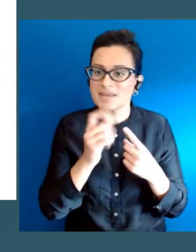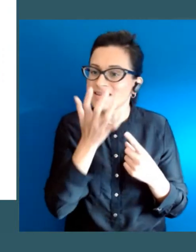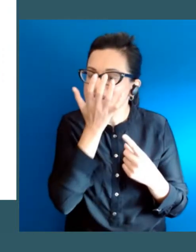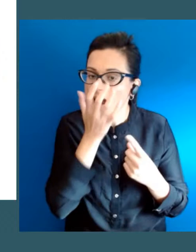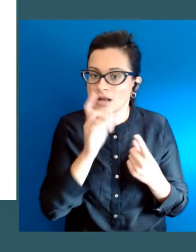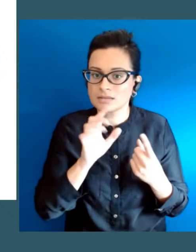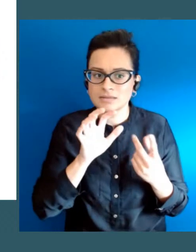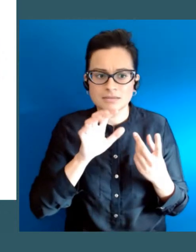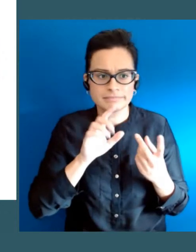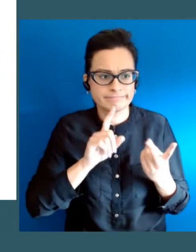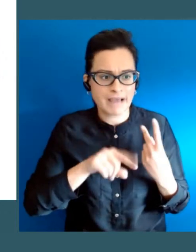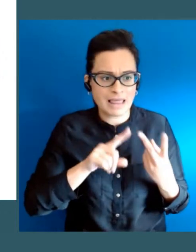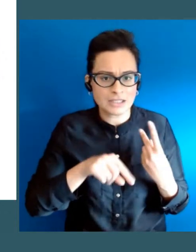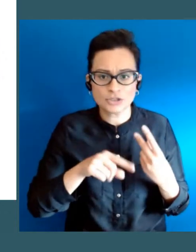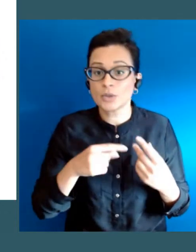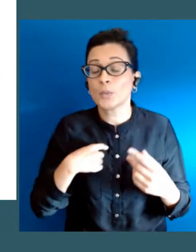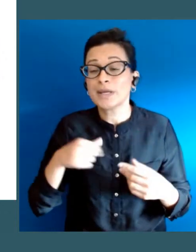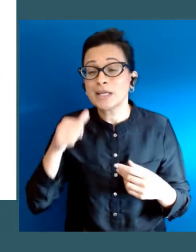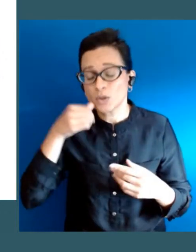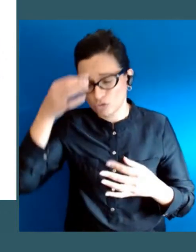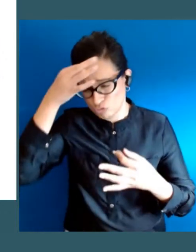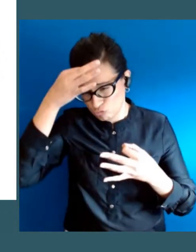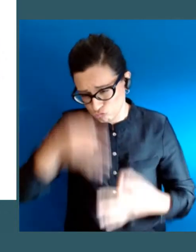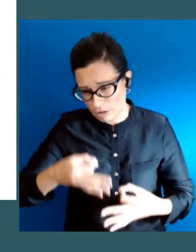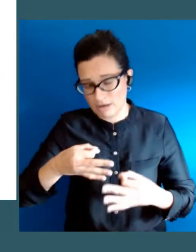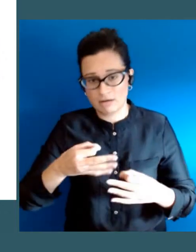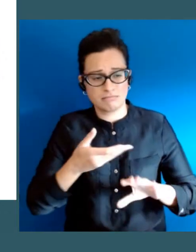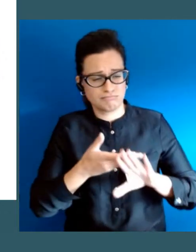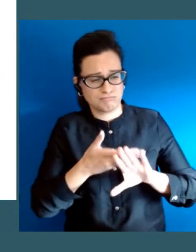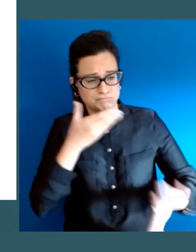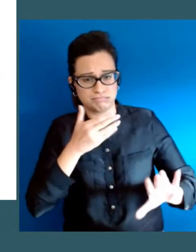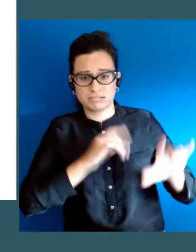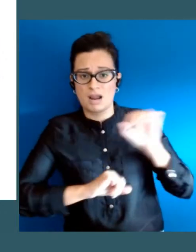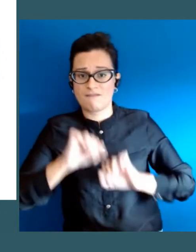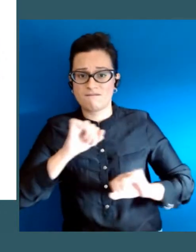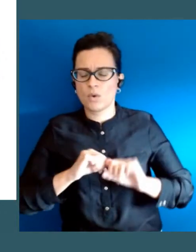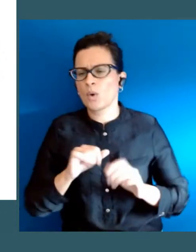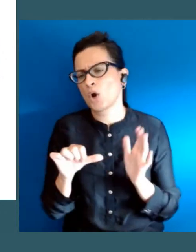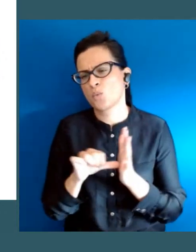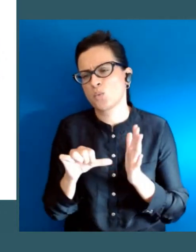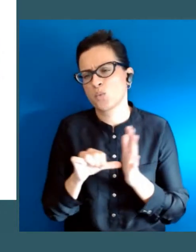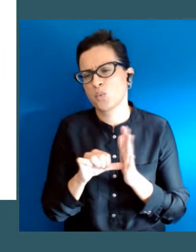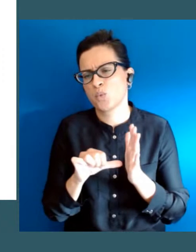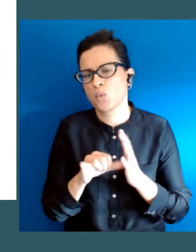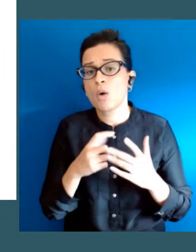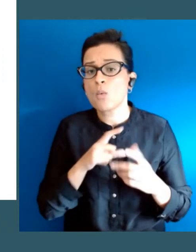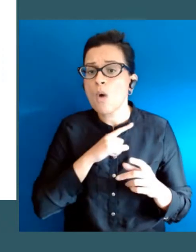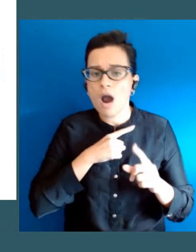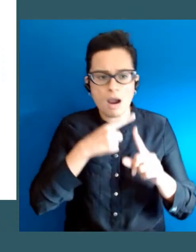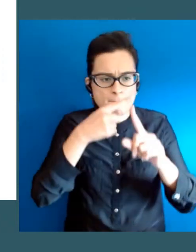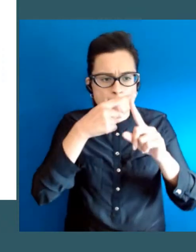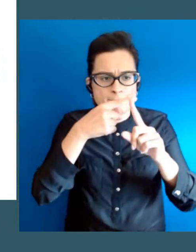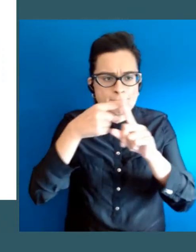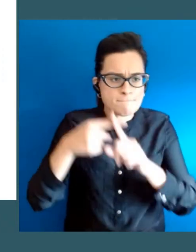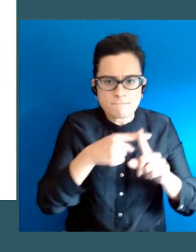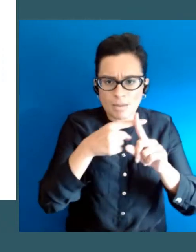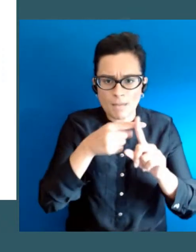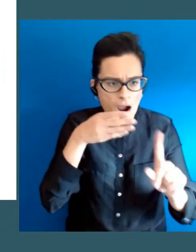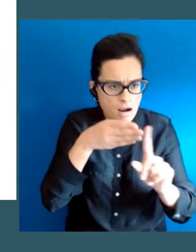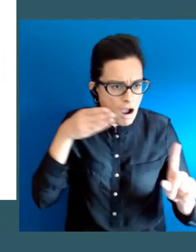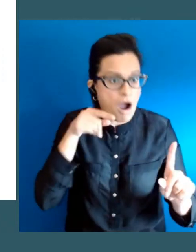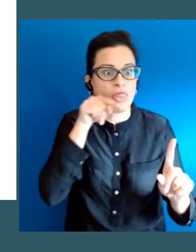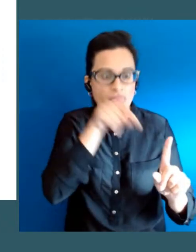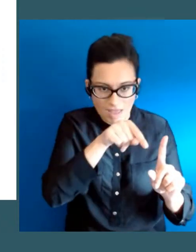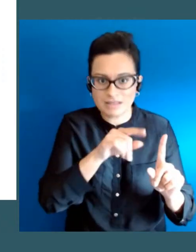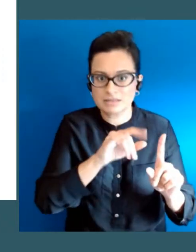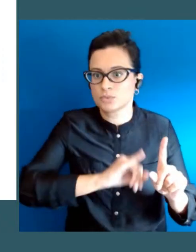is difficult. There is no good predictive markers of severity. Yes, we have got diagnostic testing